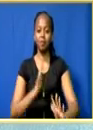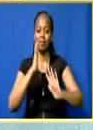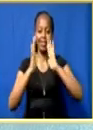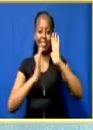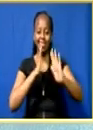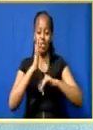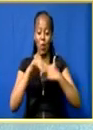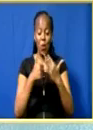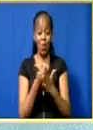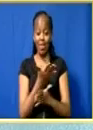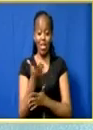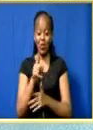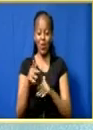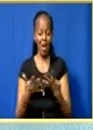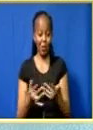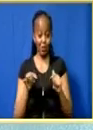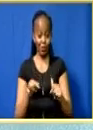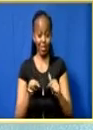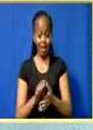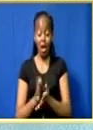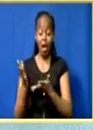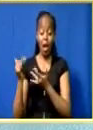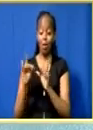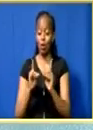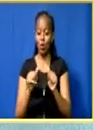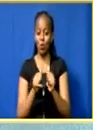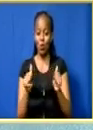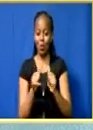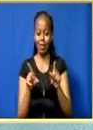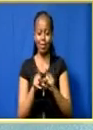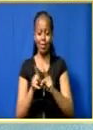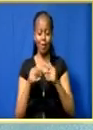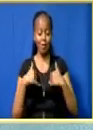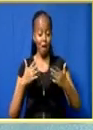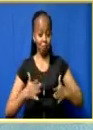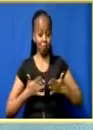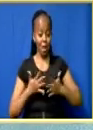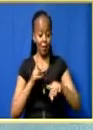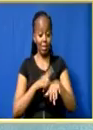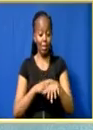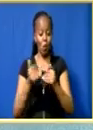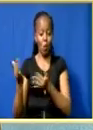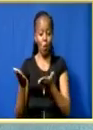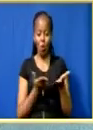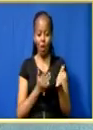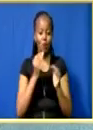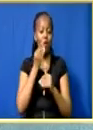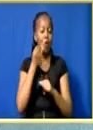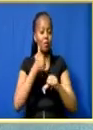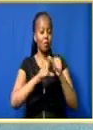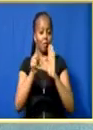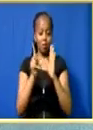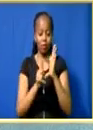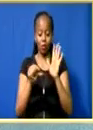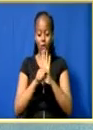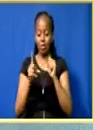Hello everybody, how are you doing today? I hope you are doing well and that you're happy. Welcome to our home science lesson for grade 6